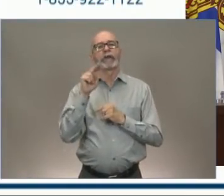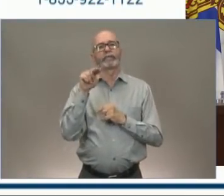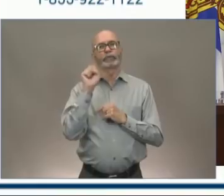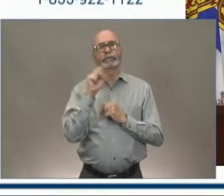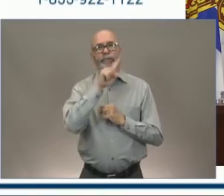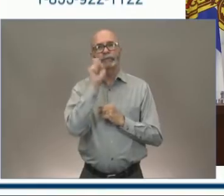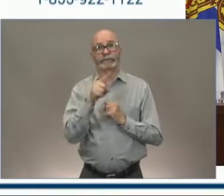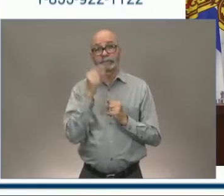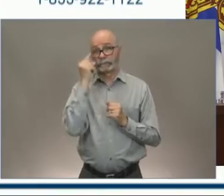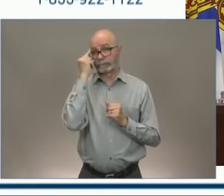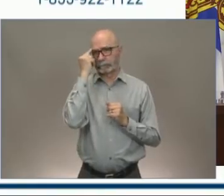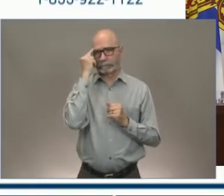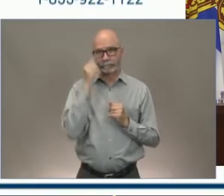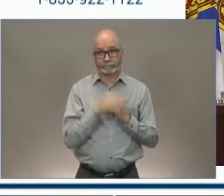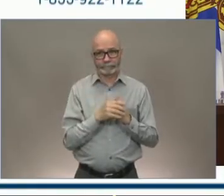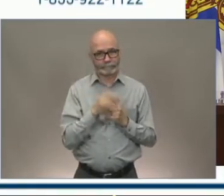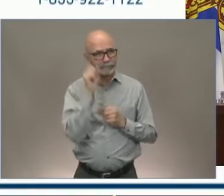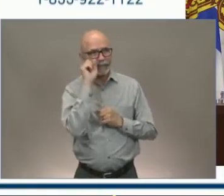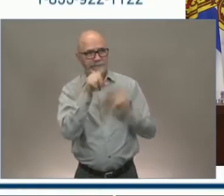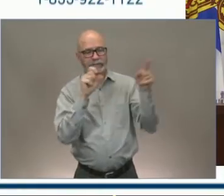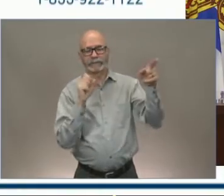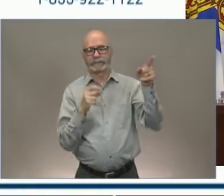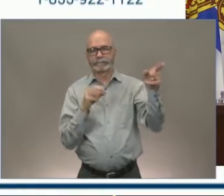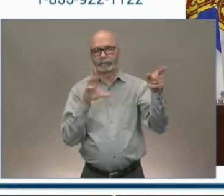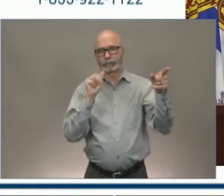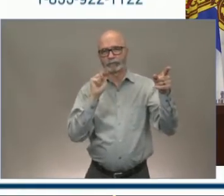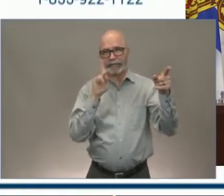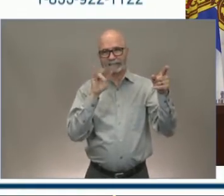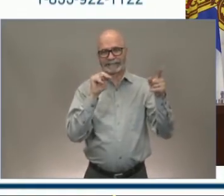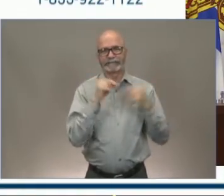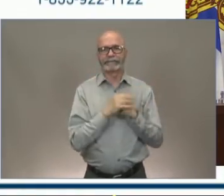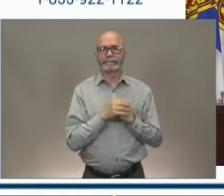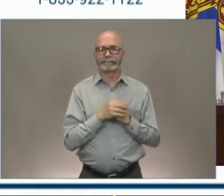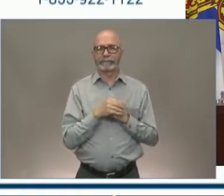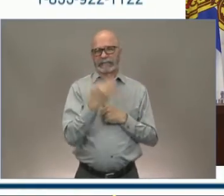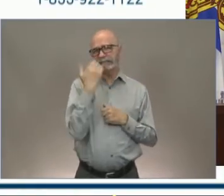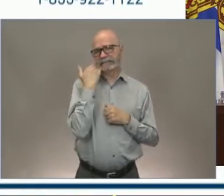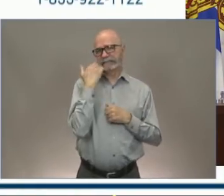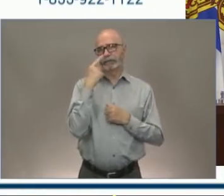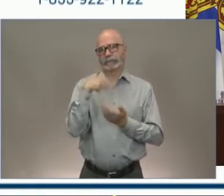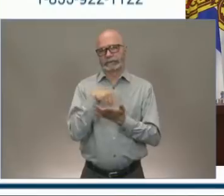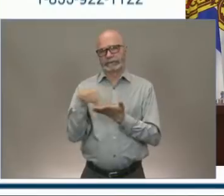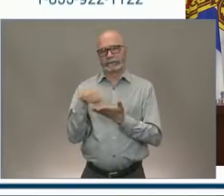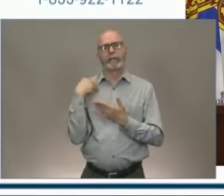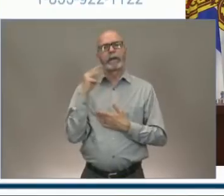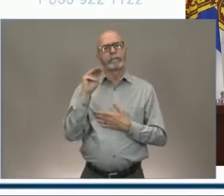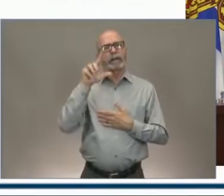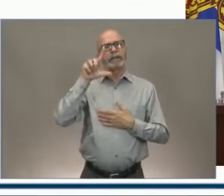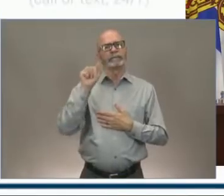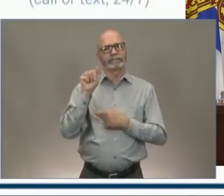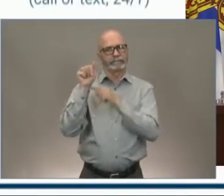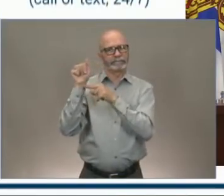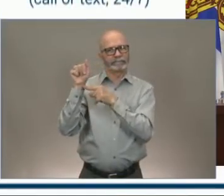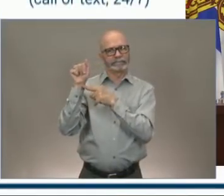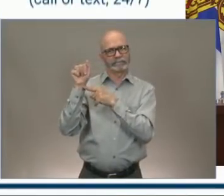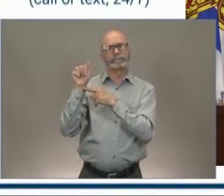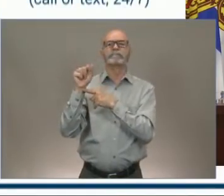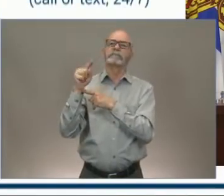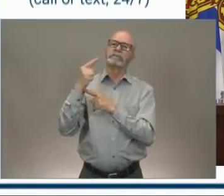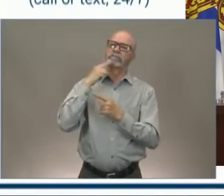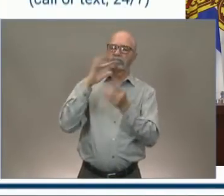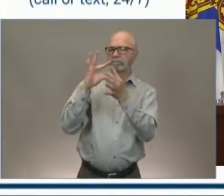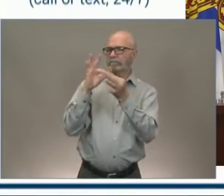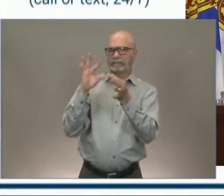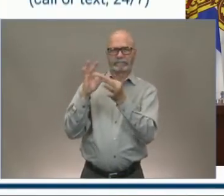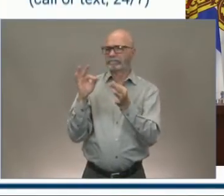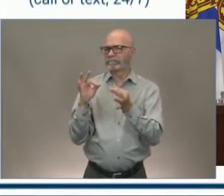you. Hi, Premier. This past week, Liberal MLAs have been voting down in-person meetings, citing fears